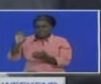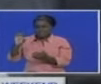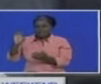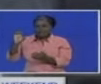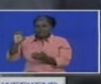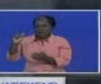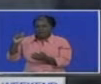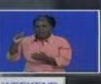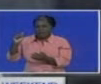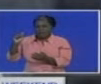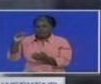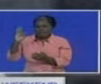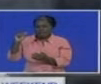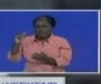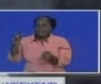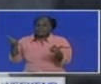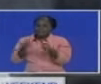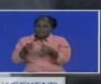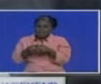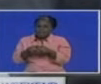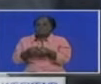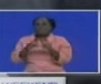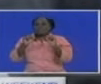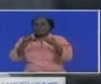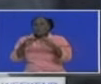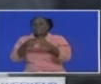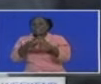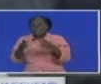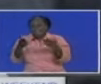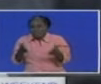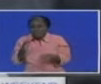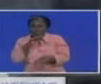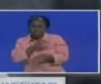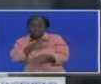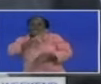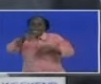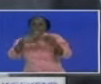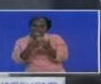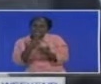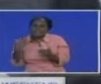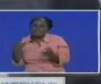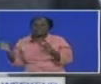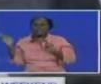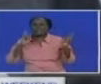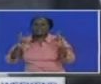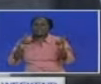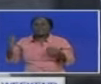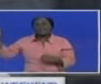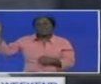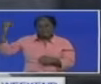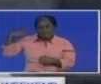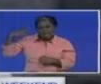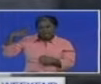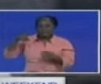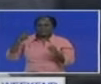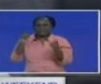hali yetu ya preparedness, na hata kama inaweza ansa leo this jioni, kila kitu iko tayari. Mataa